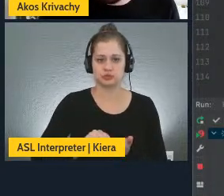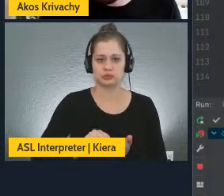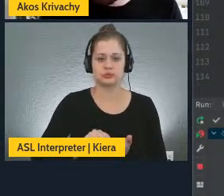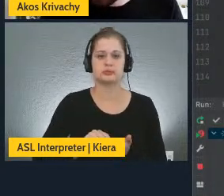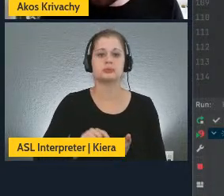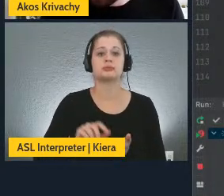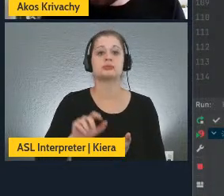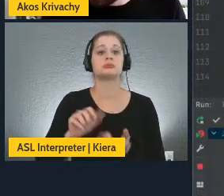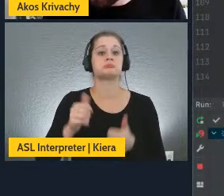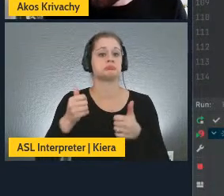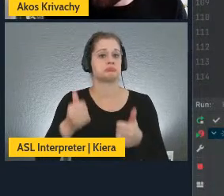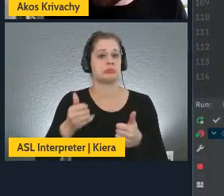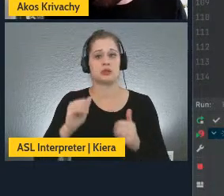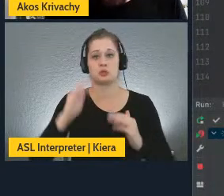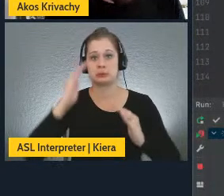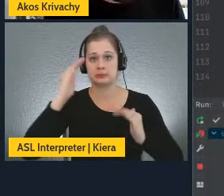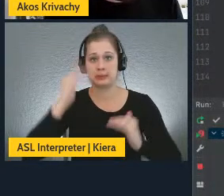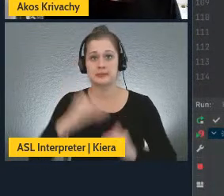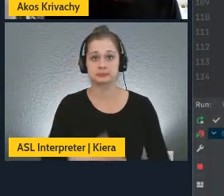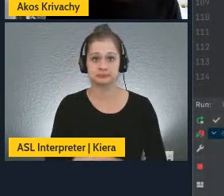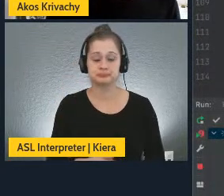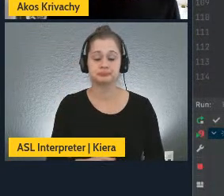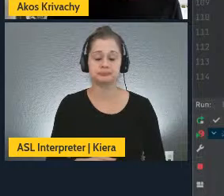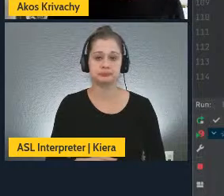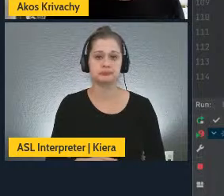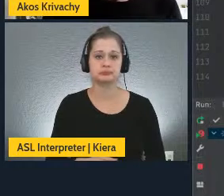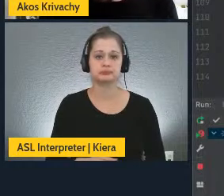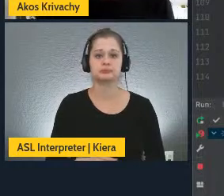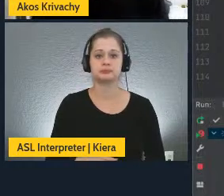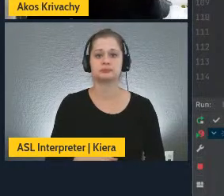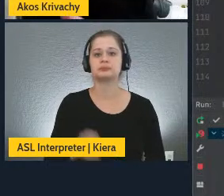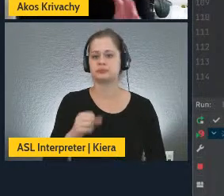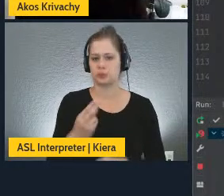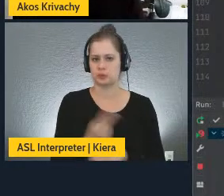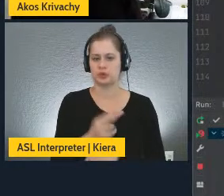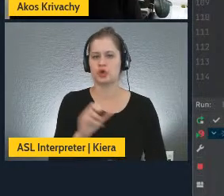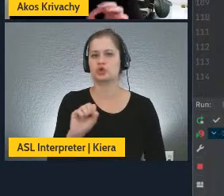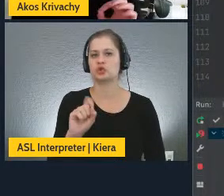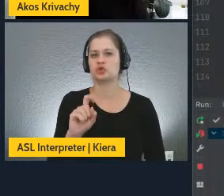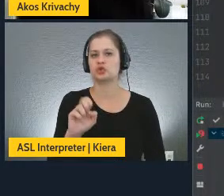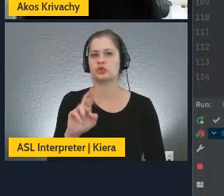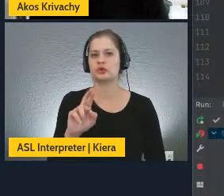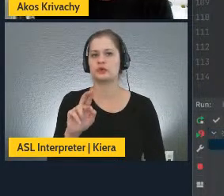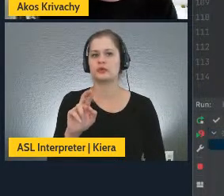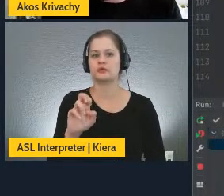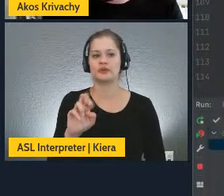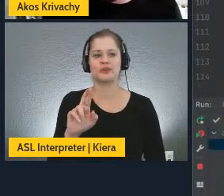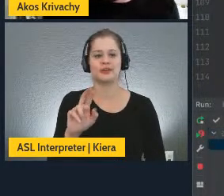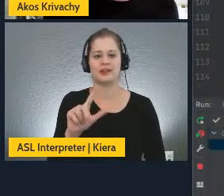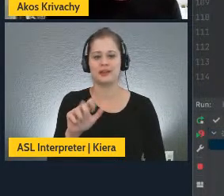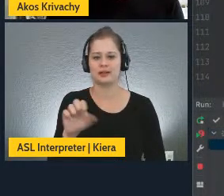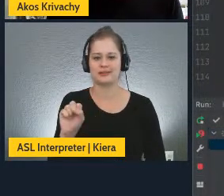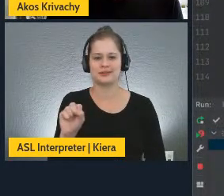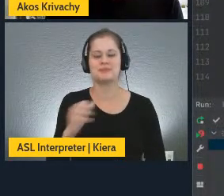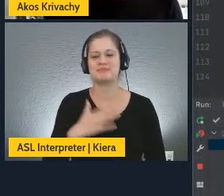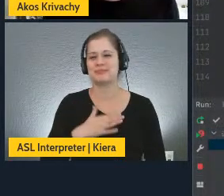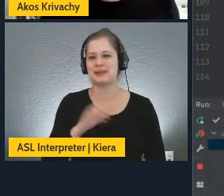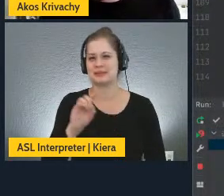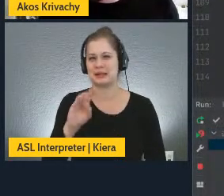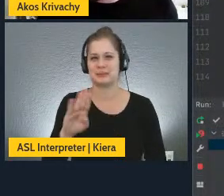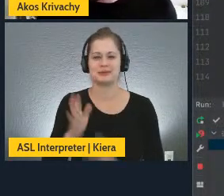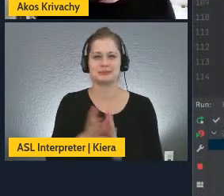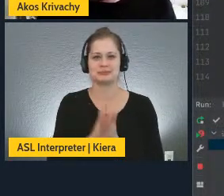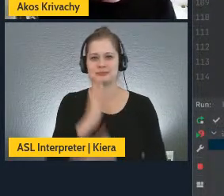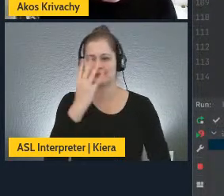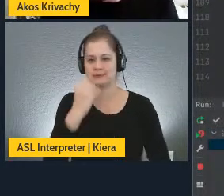what we expect. So yes, we're using Aurora Serverless, and my database went to sleep for a bit, so we're just waiting for it to start up, and